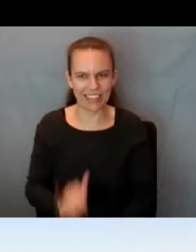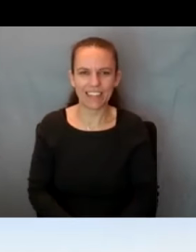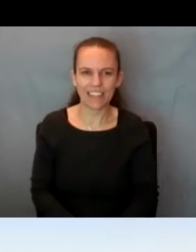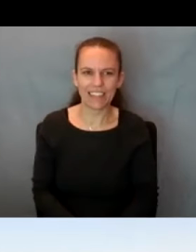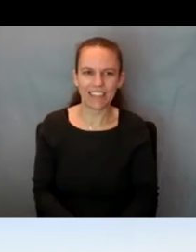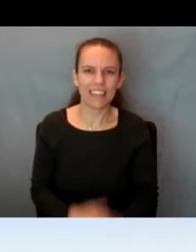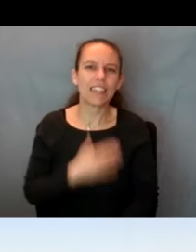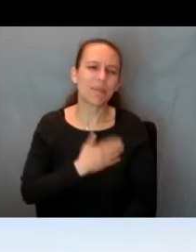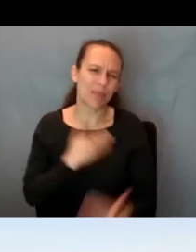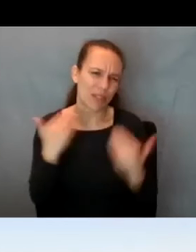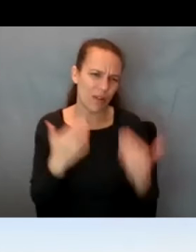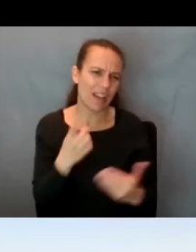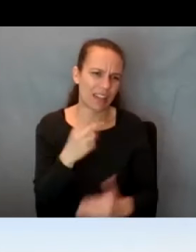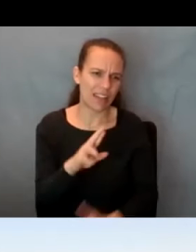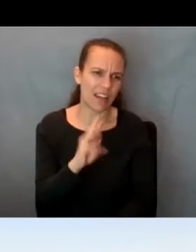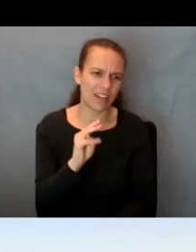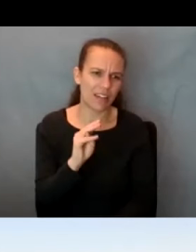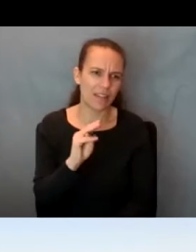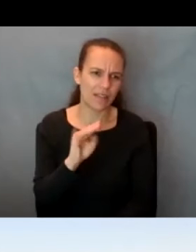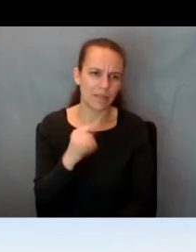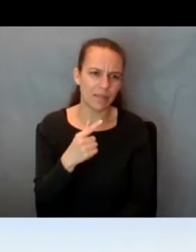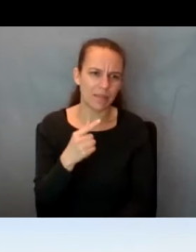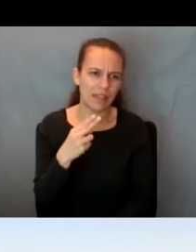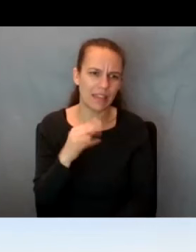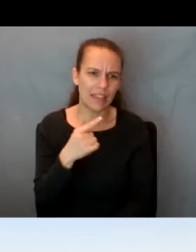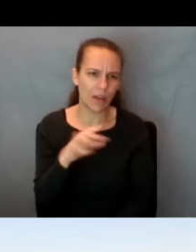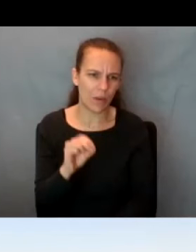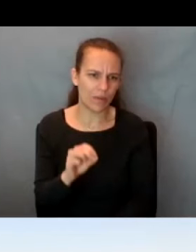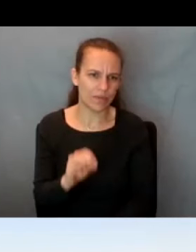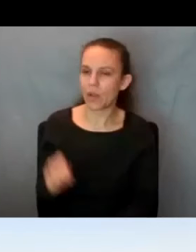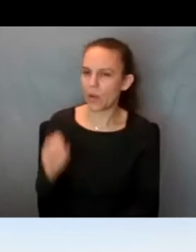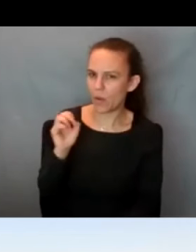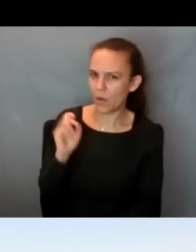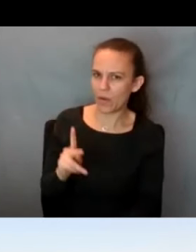Please going, Dr. Mihigo. Please keep going, Dr. Mihigo. Yeah. Okay.